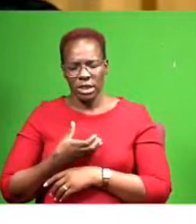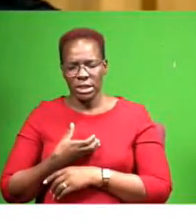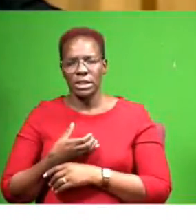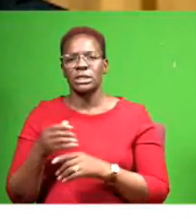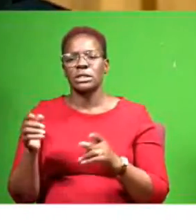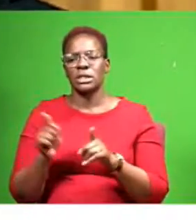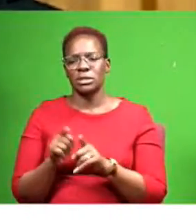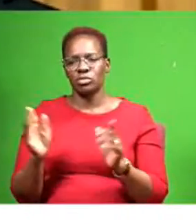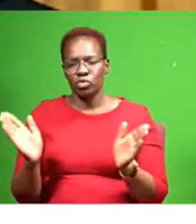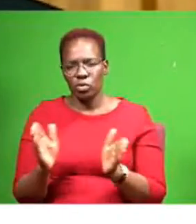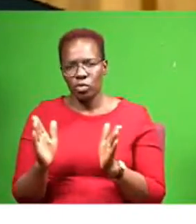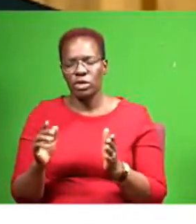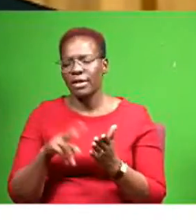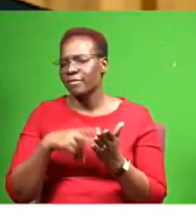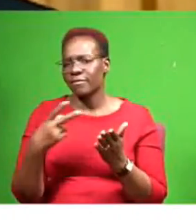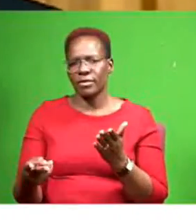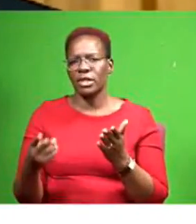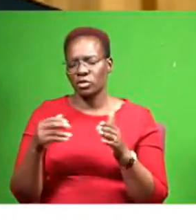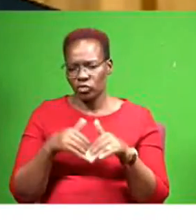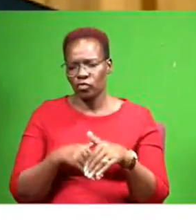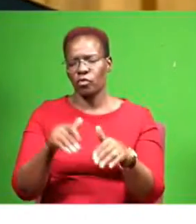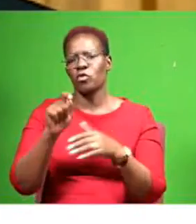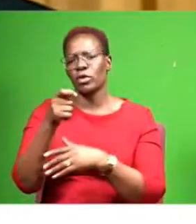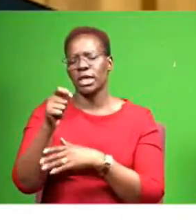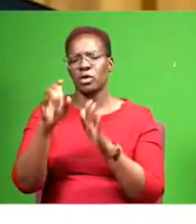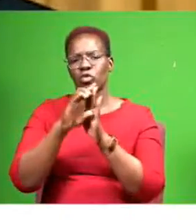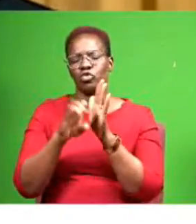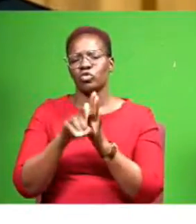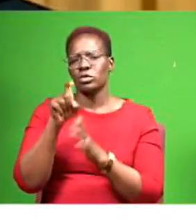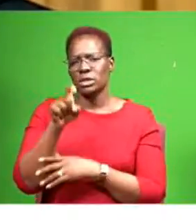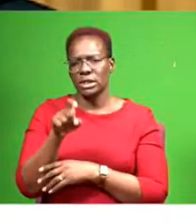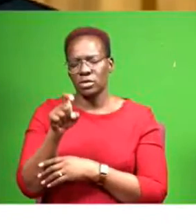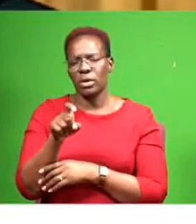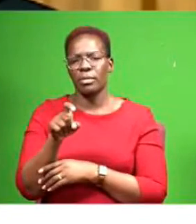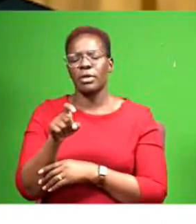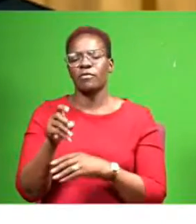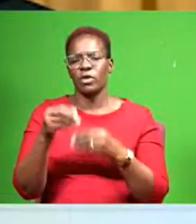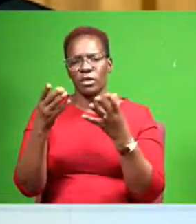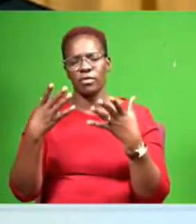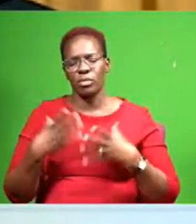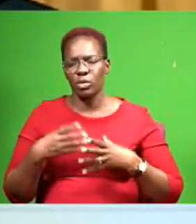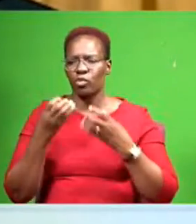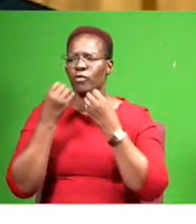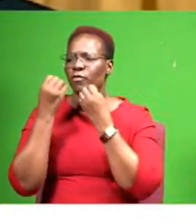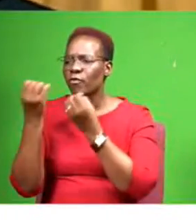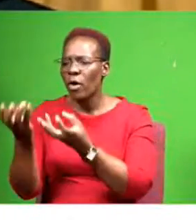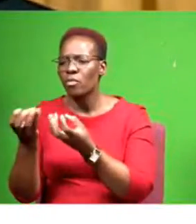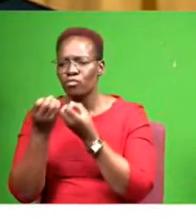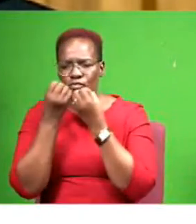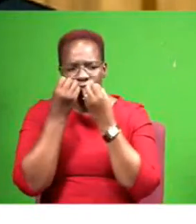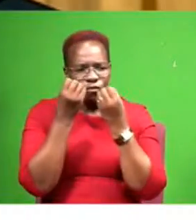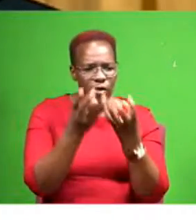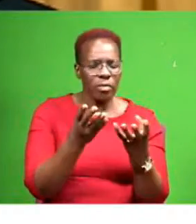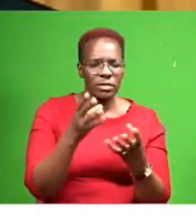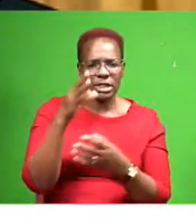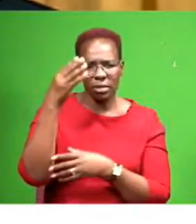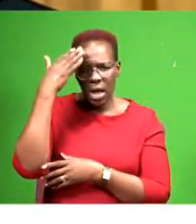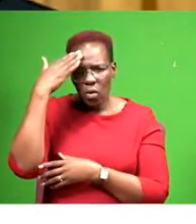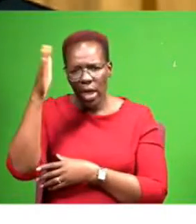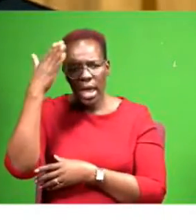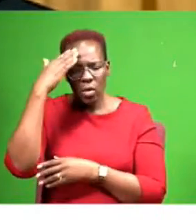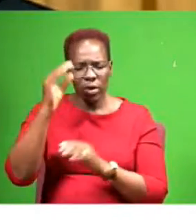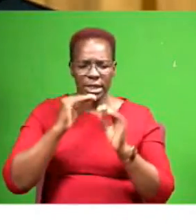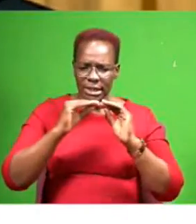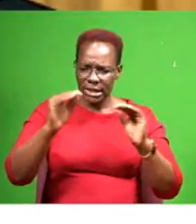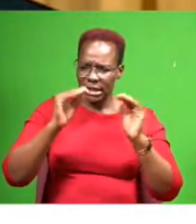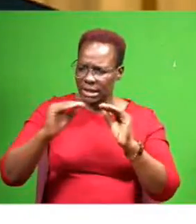Amendment Bill, failed to comply with the key constitutional requirement of giving people information and sensitizing them prior to the